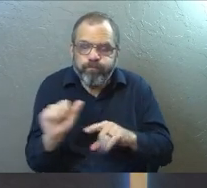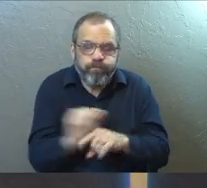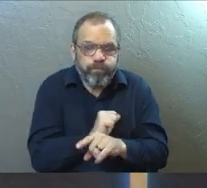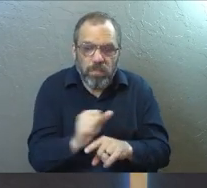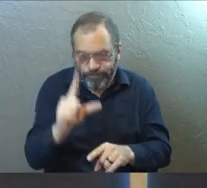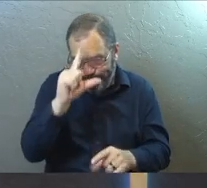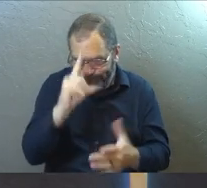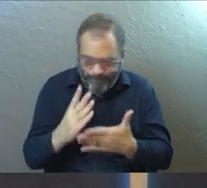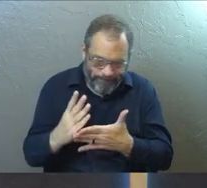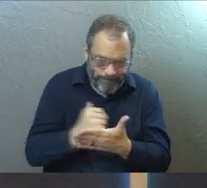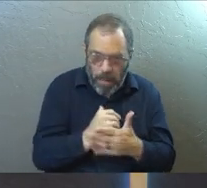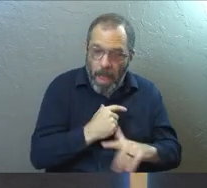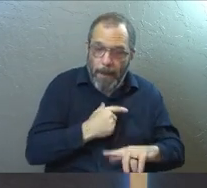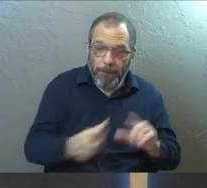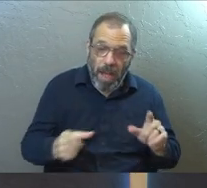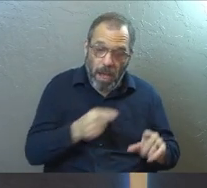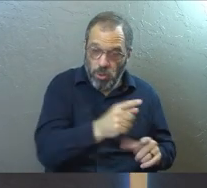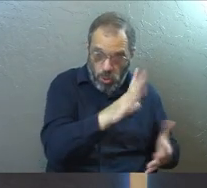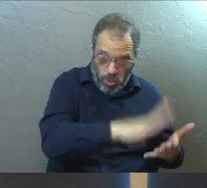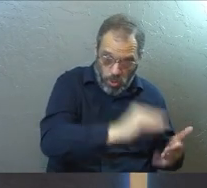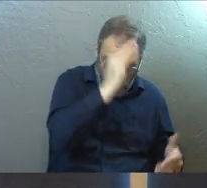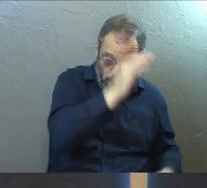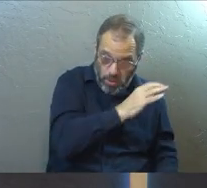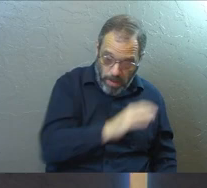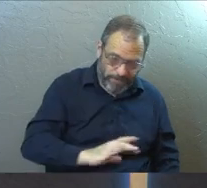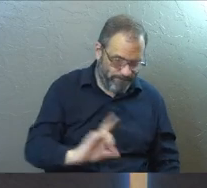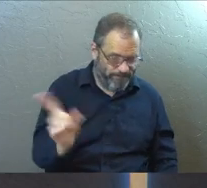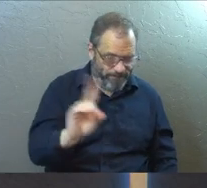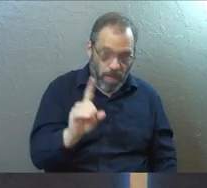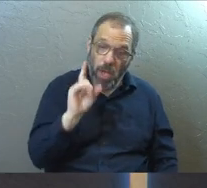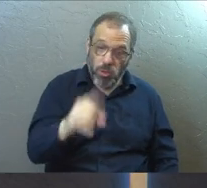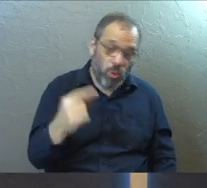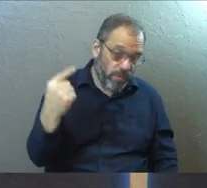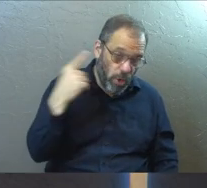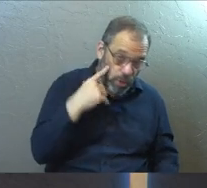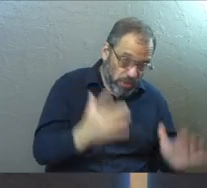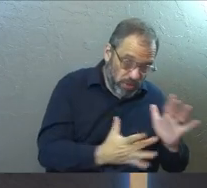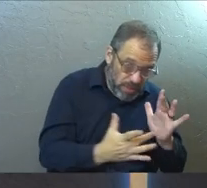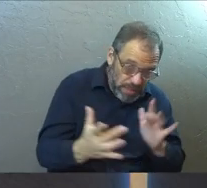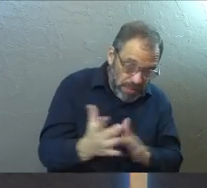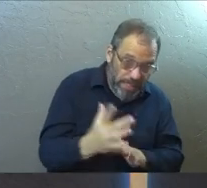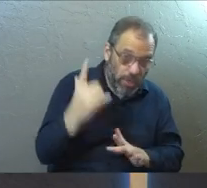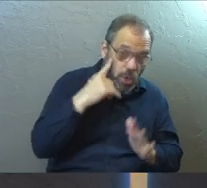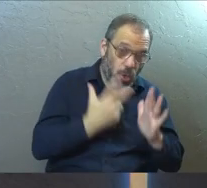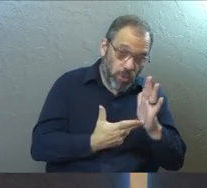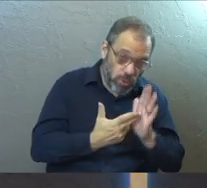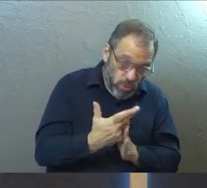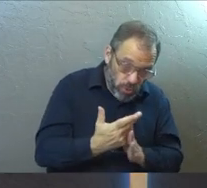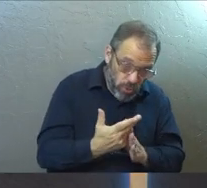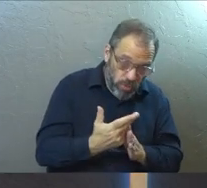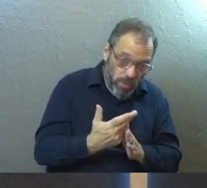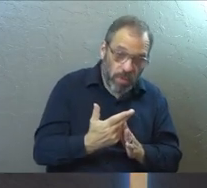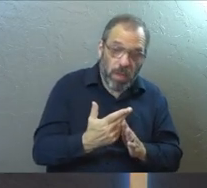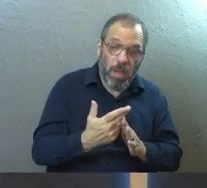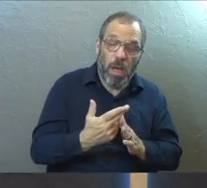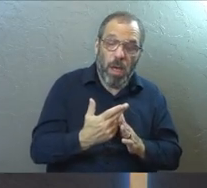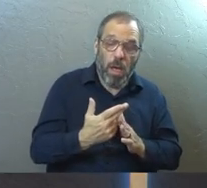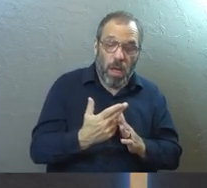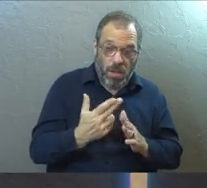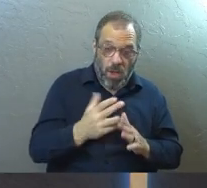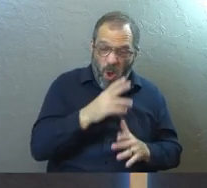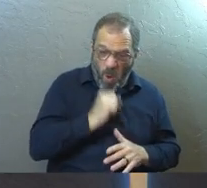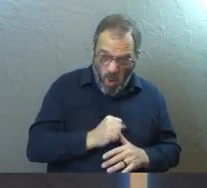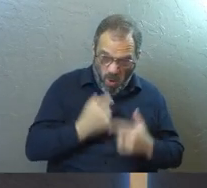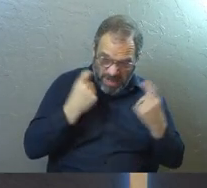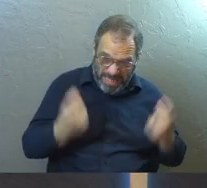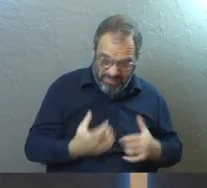of impurity. But that isn't what you learned about Christ. Since you have heard about Jesus and have heard the truth that comes from him, throw off your